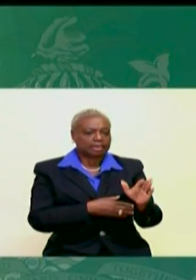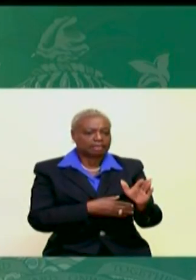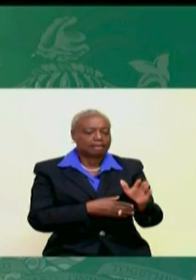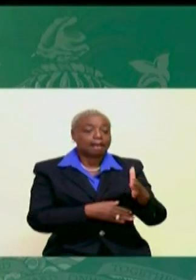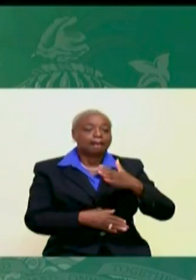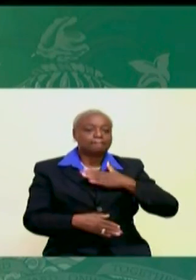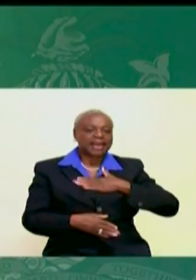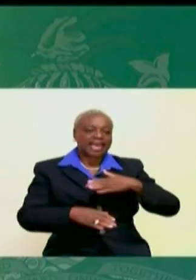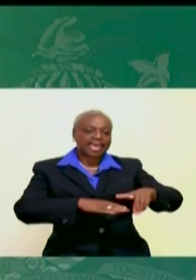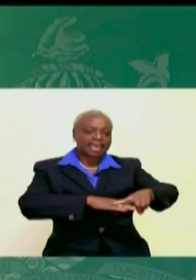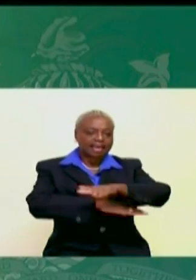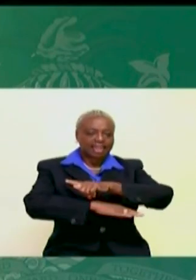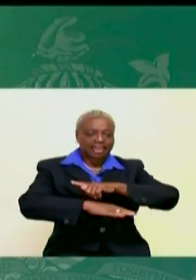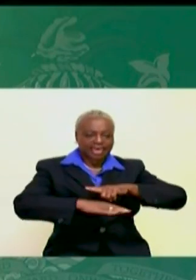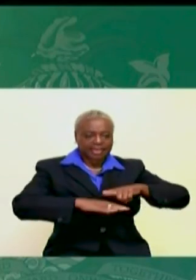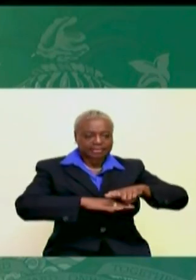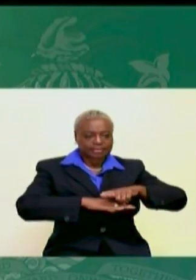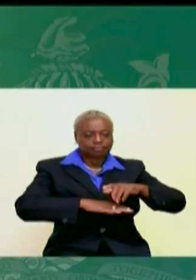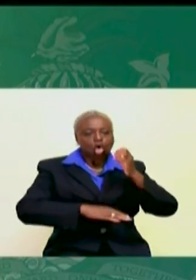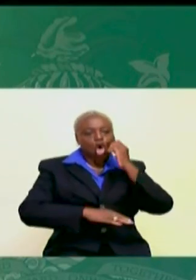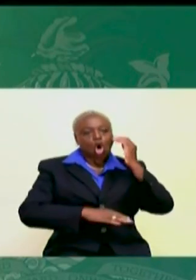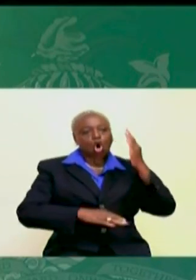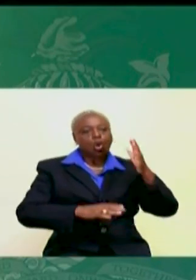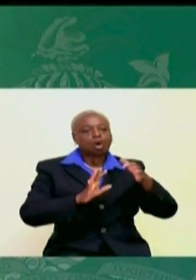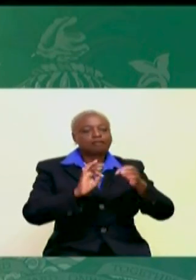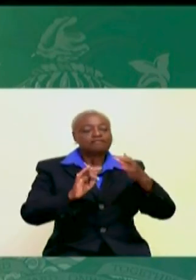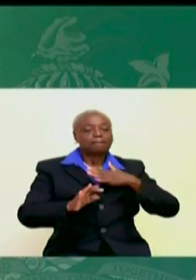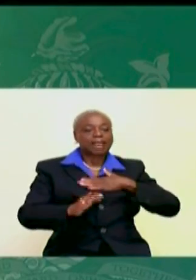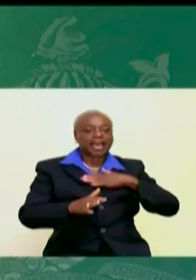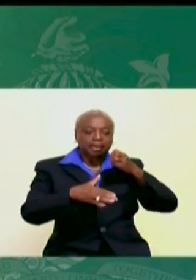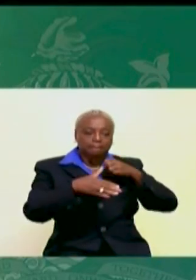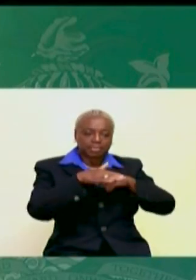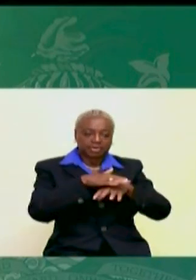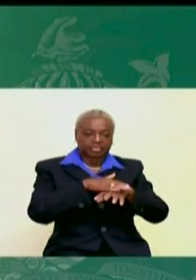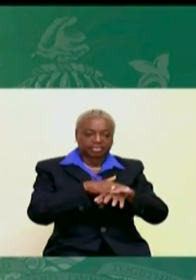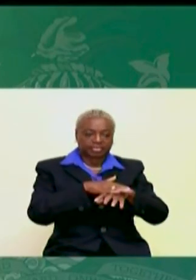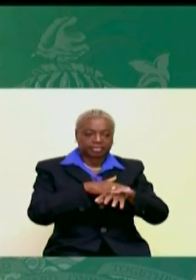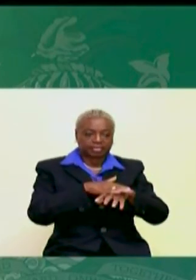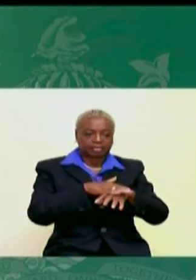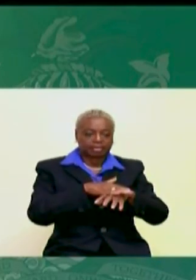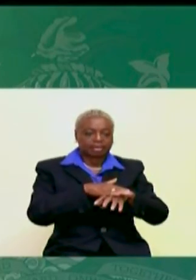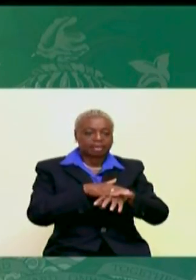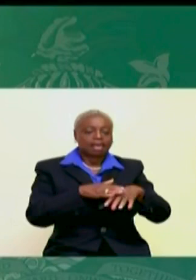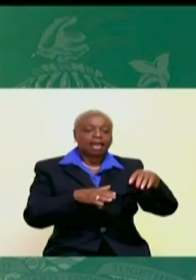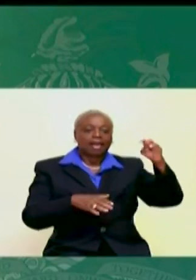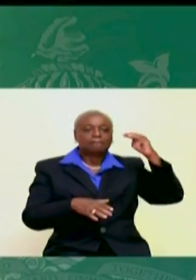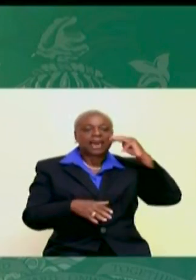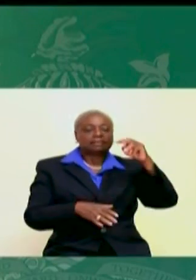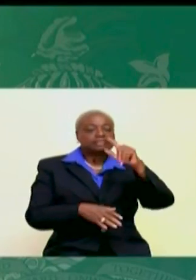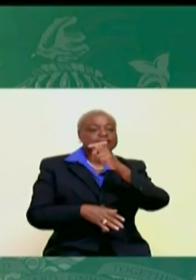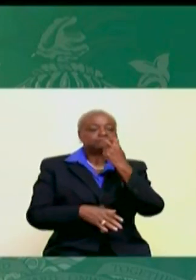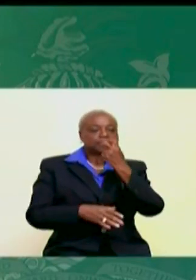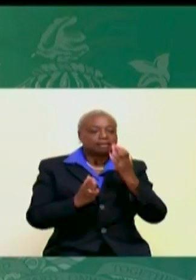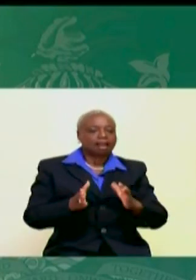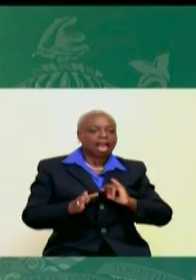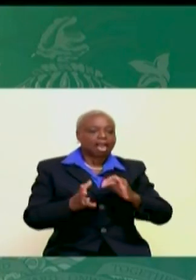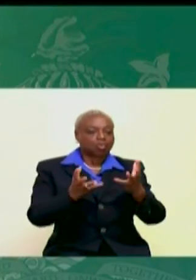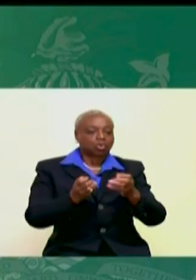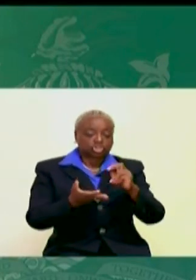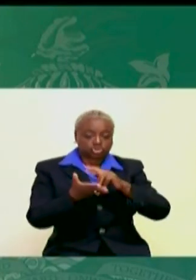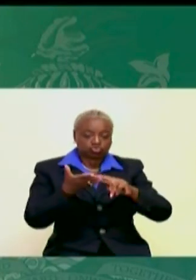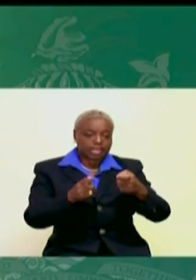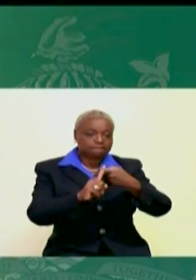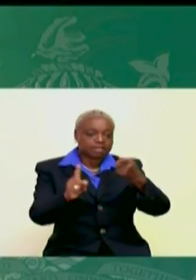land, yes. Home of my birth. And Madam Speaker, I want to read from a